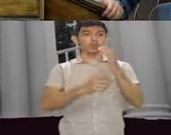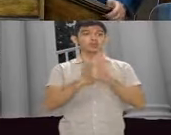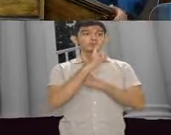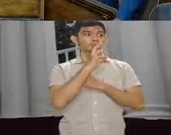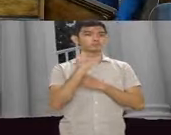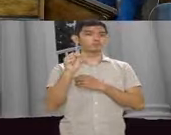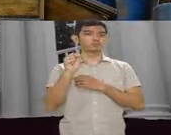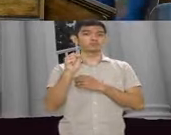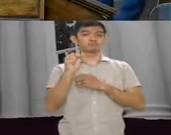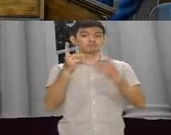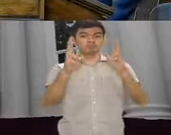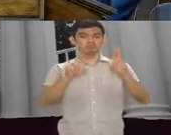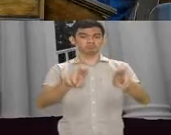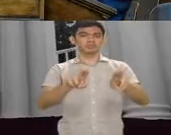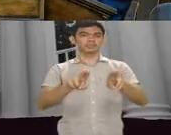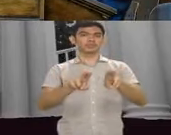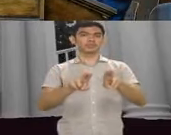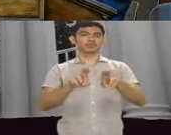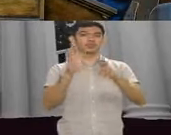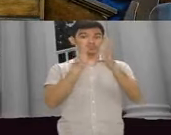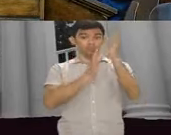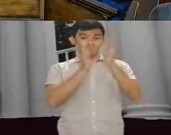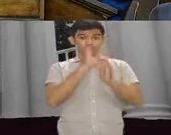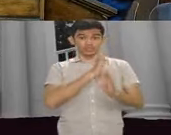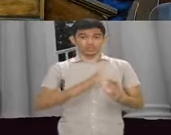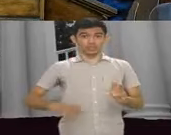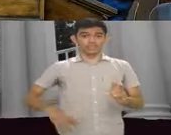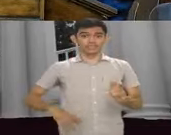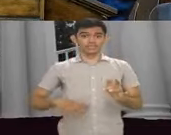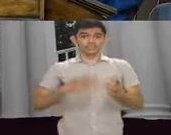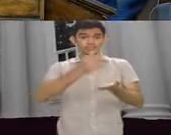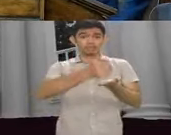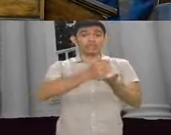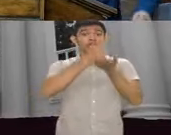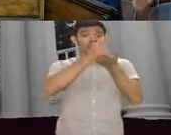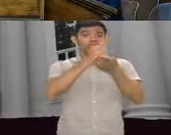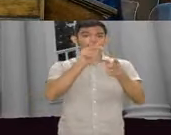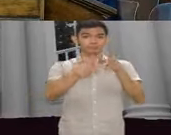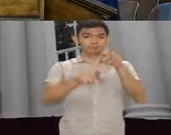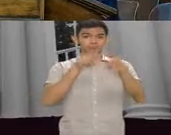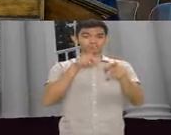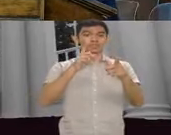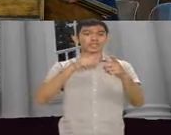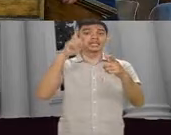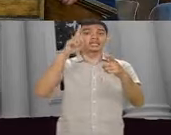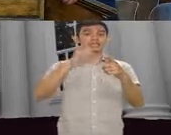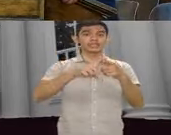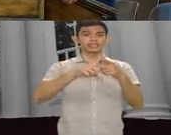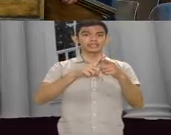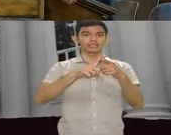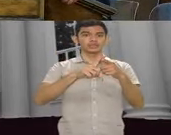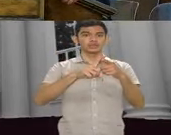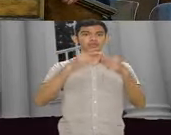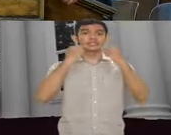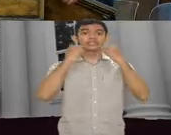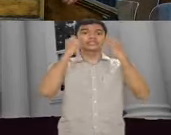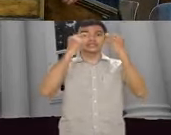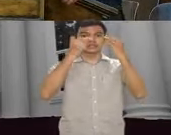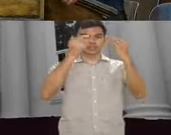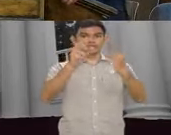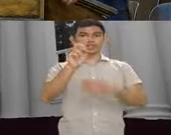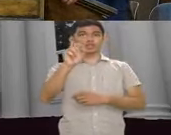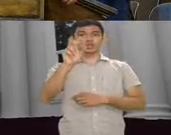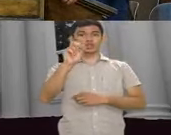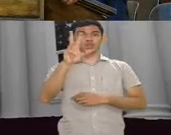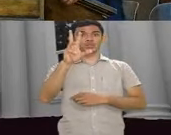happening? Jesus, in verse number 10 to 11, was healing the multitudes. And then he ordained the 12 apostles in verse